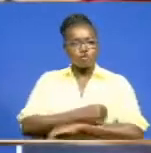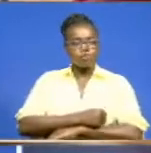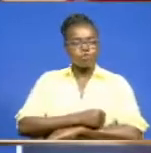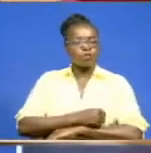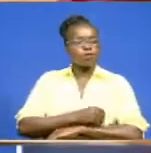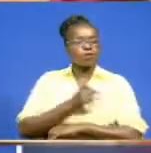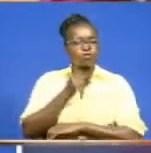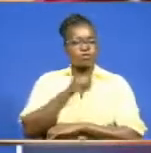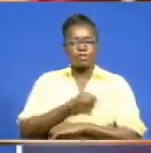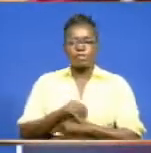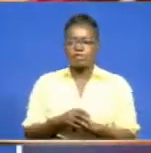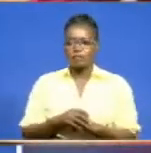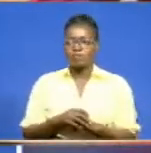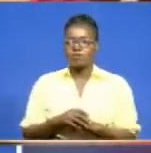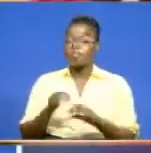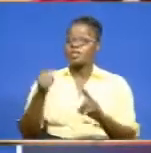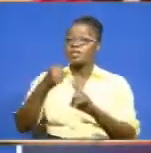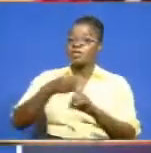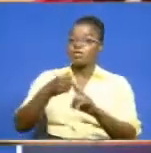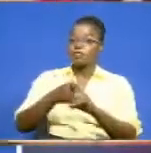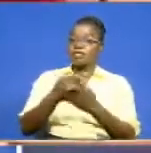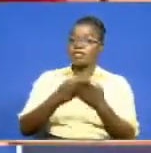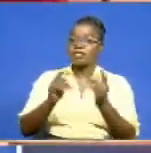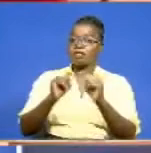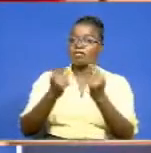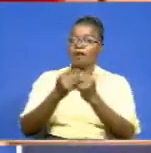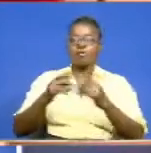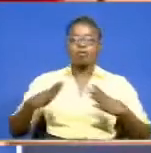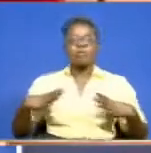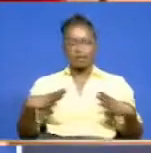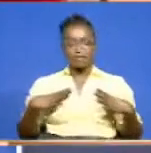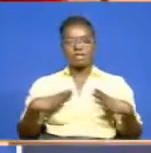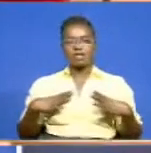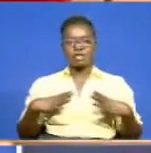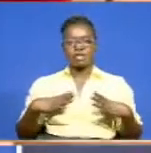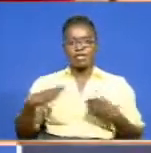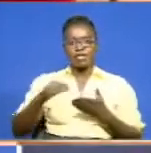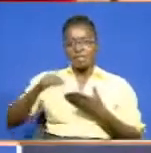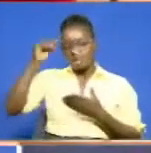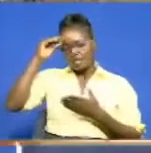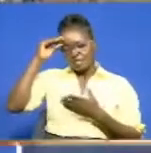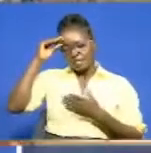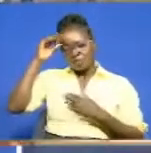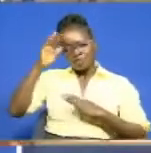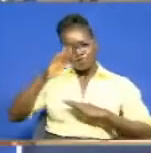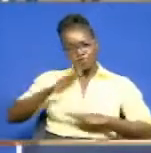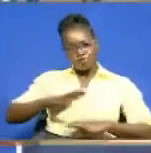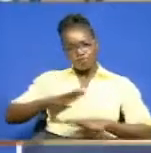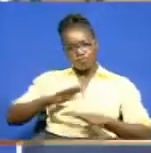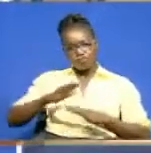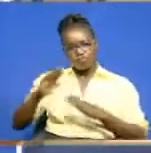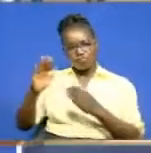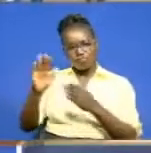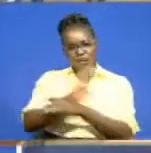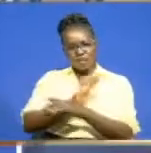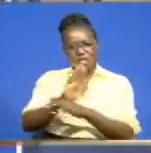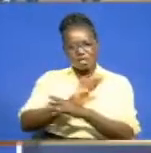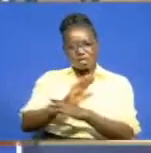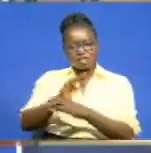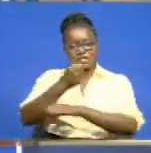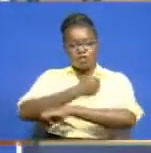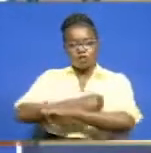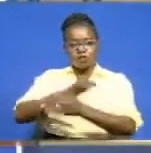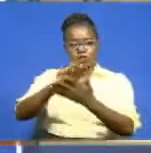relaxed. Owuko is also advocating for a half-term break to enable learners cool off from the squeezed school timetables. He is